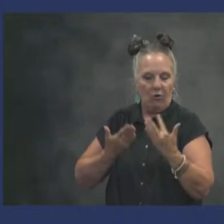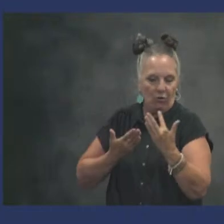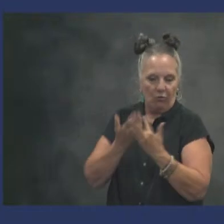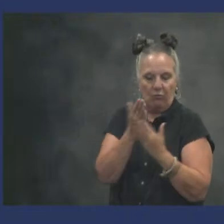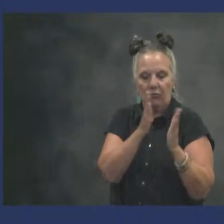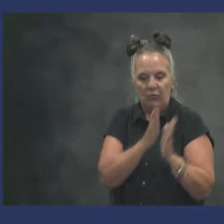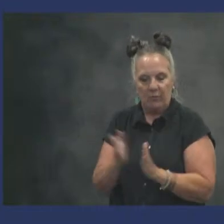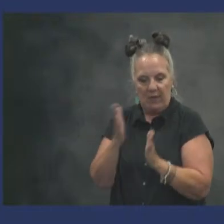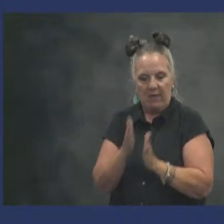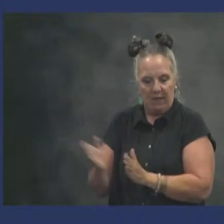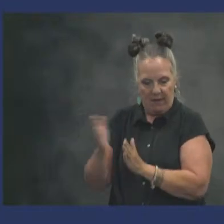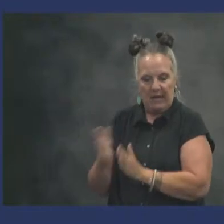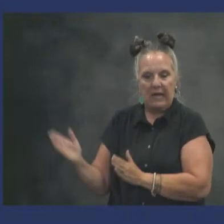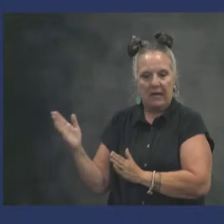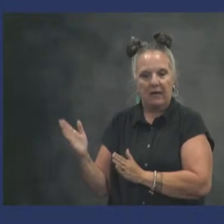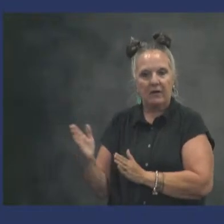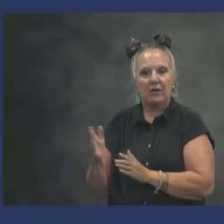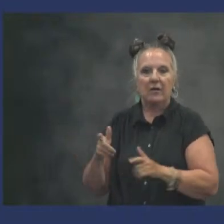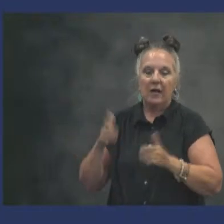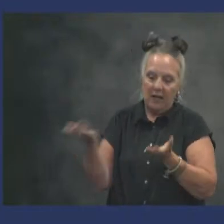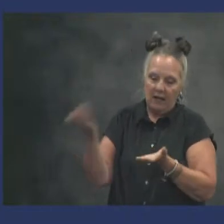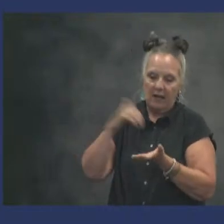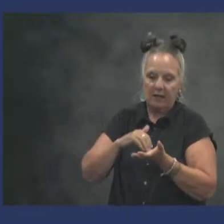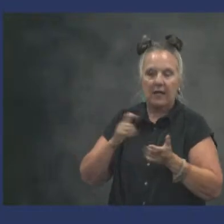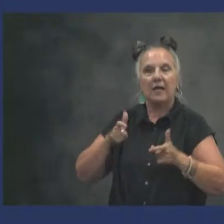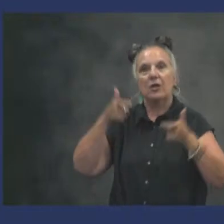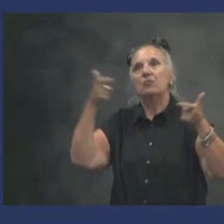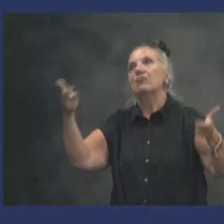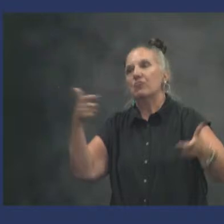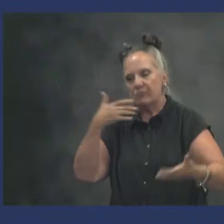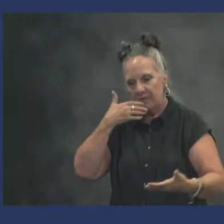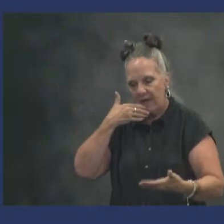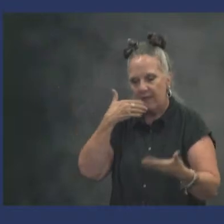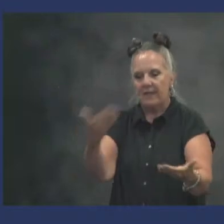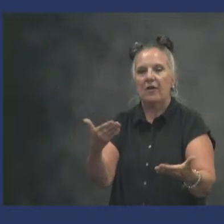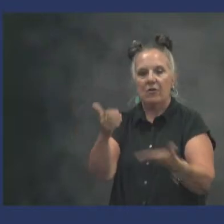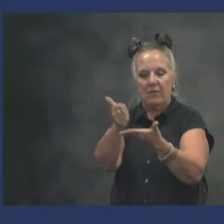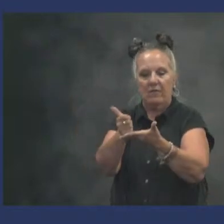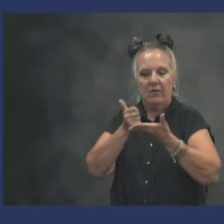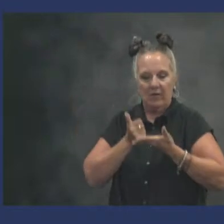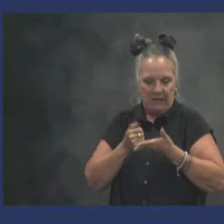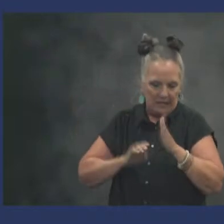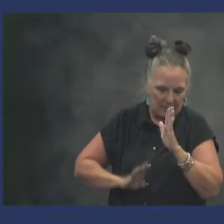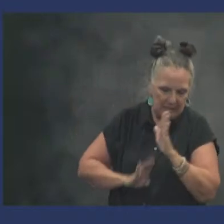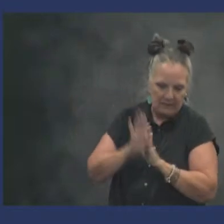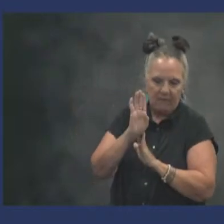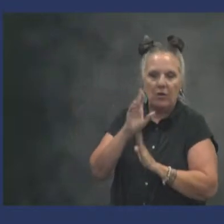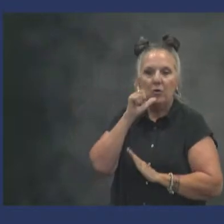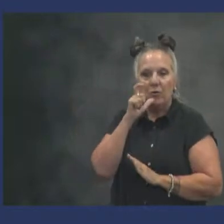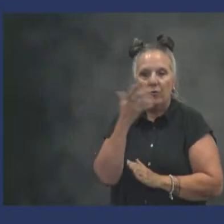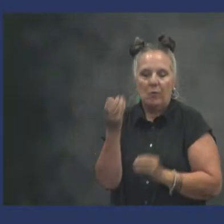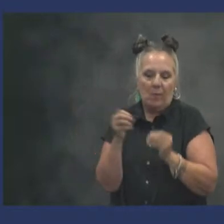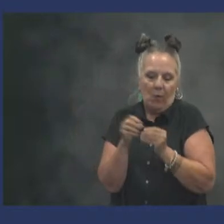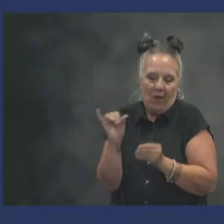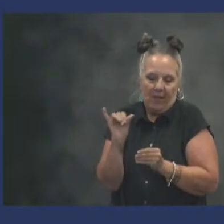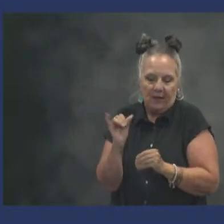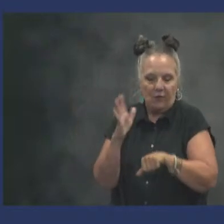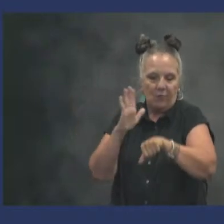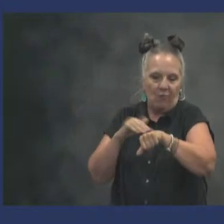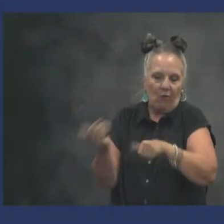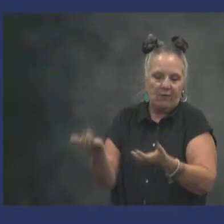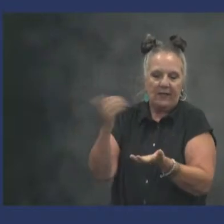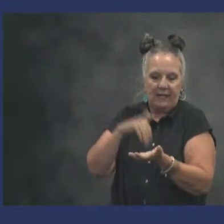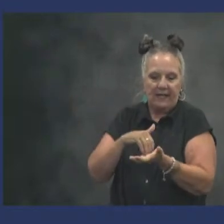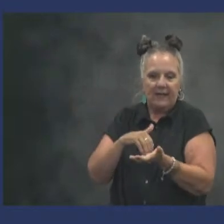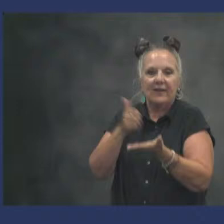planning process. So again, a huge thank you to those who helped us in the development and who will likely be called upon again to help us